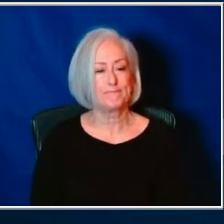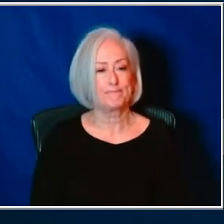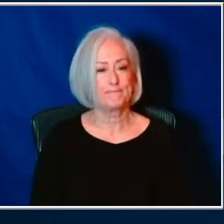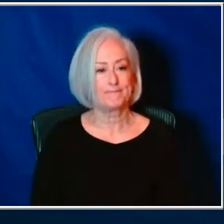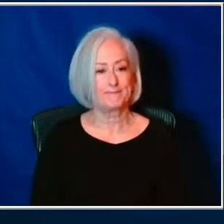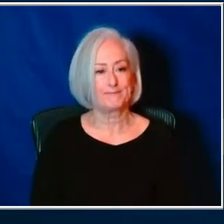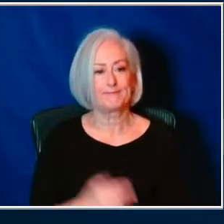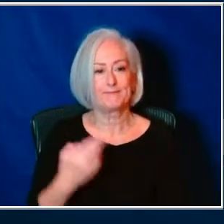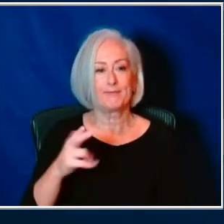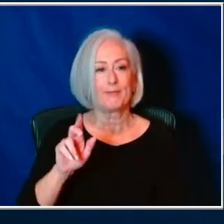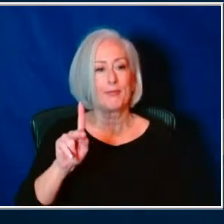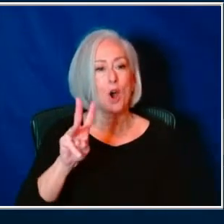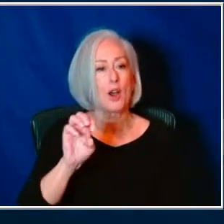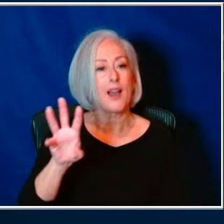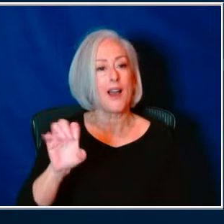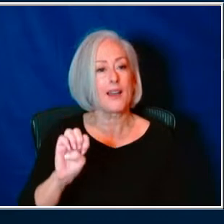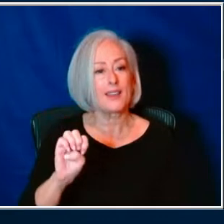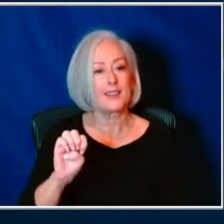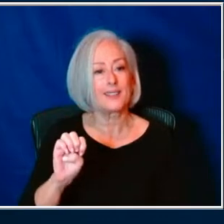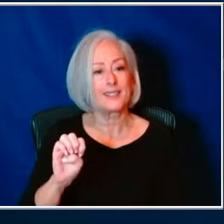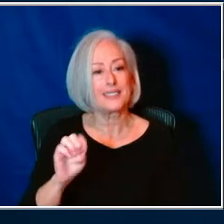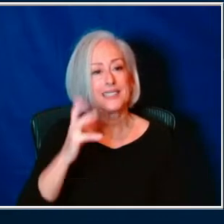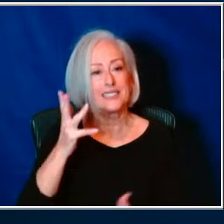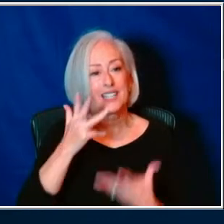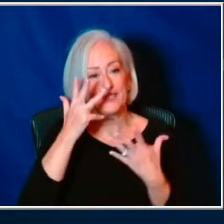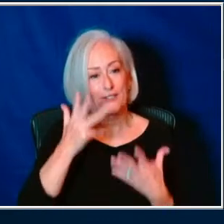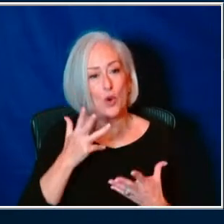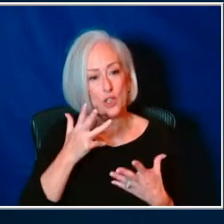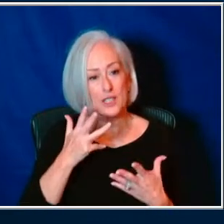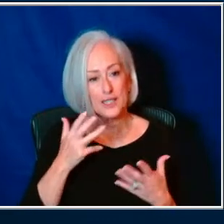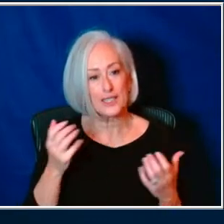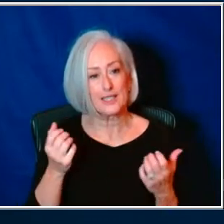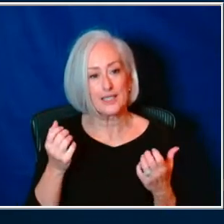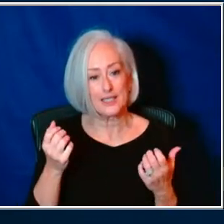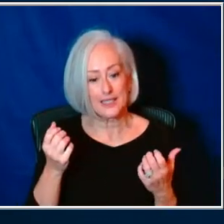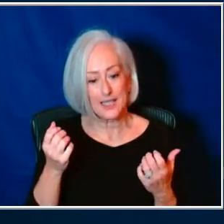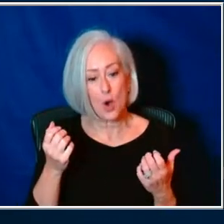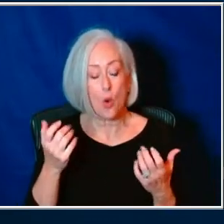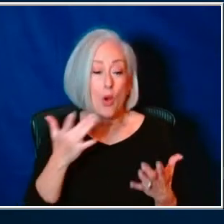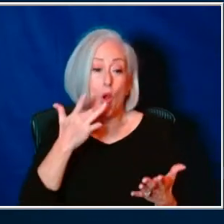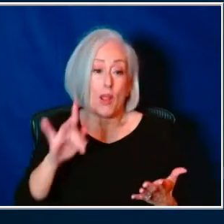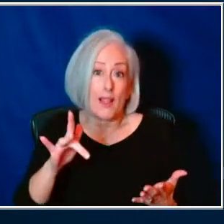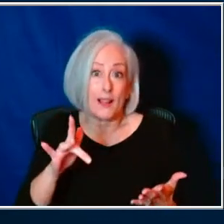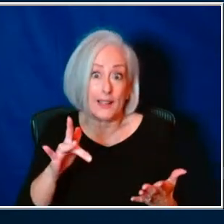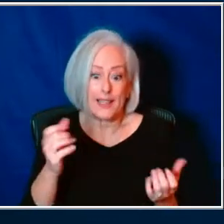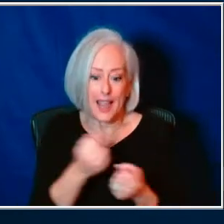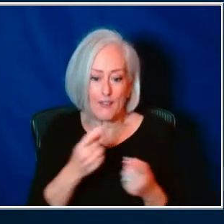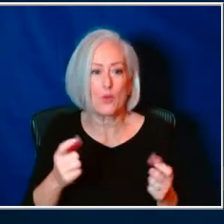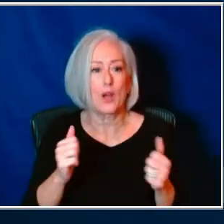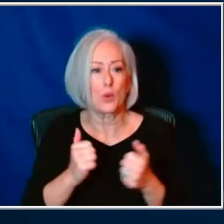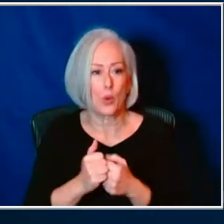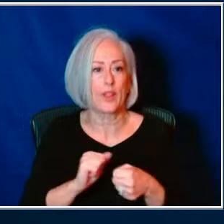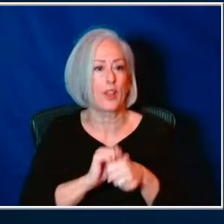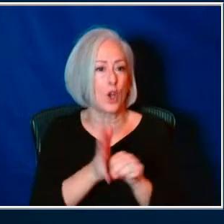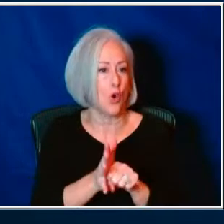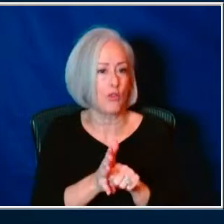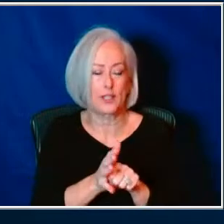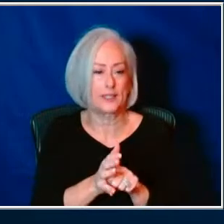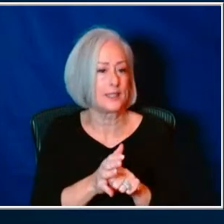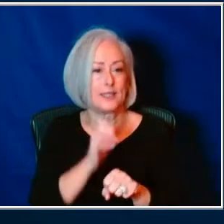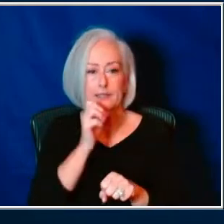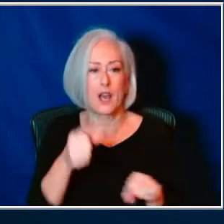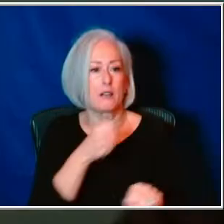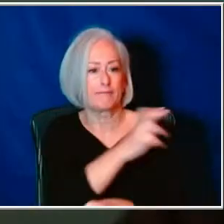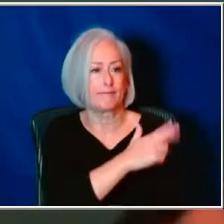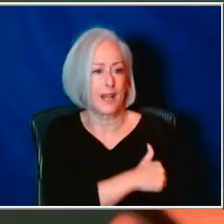fortunately, not everybody who has COVID is hospitalized, and I'm one of those people. So this last weekend,